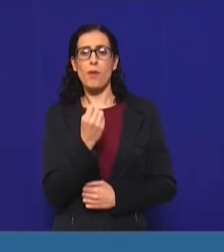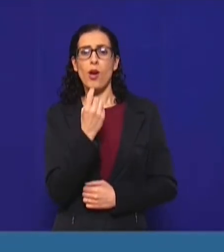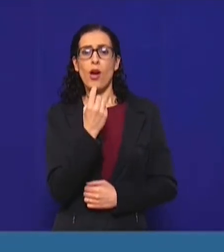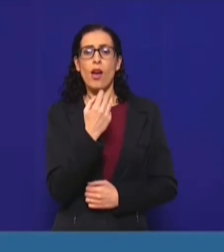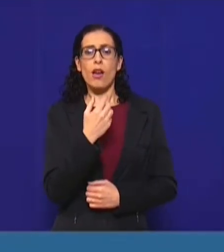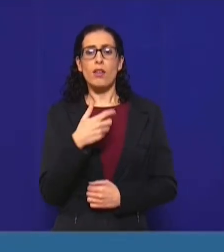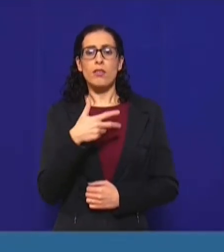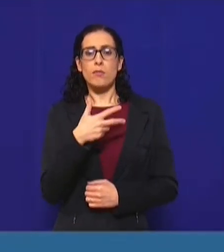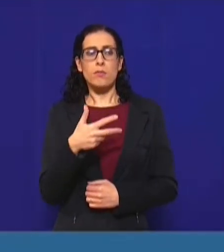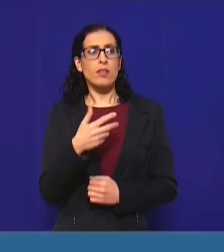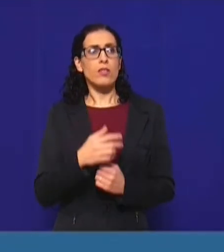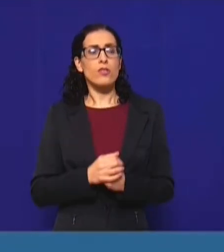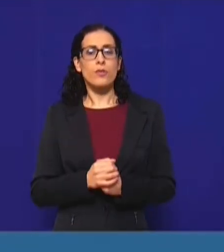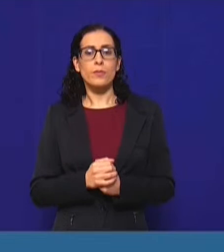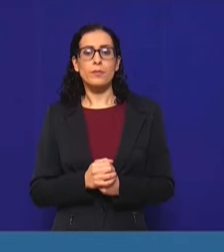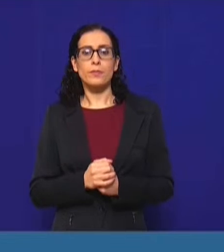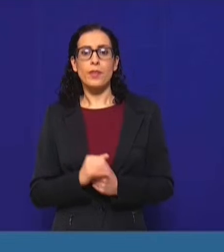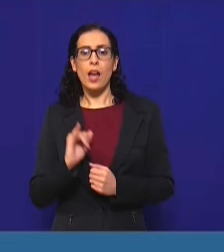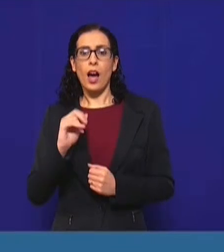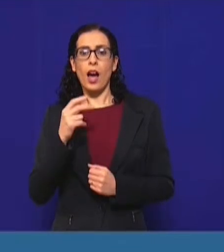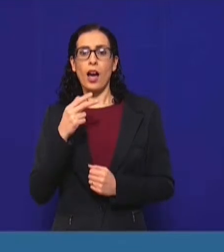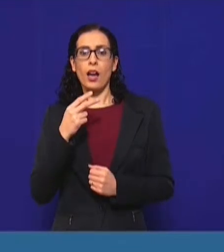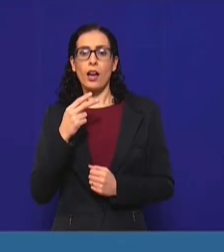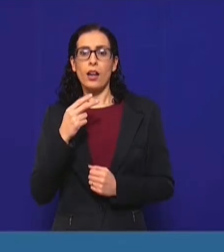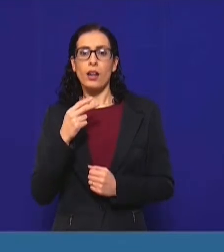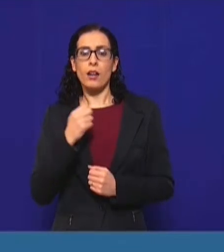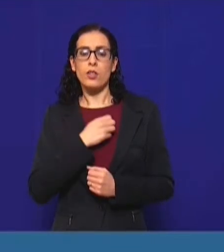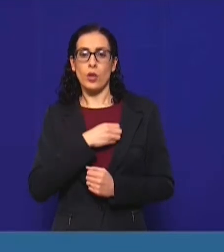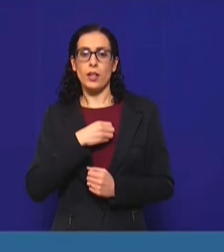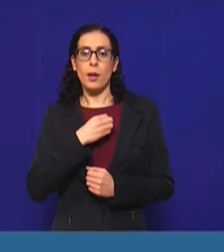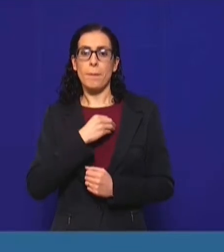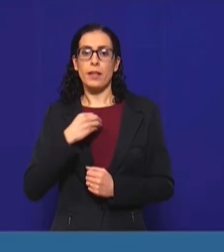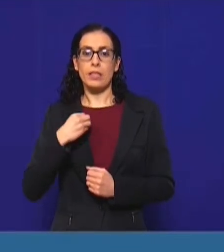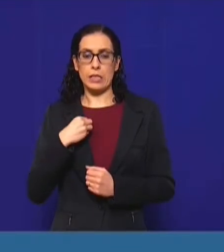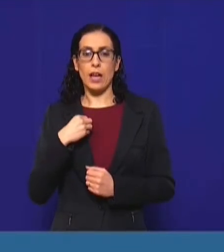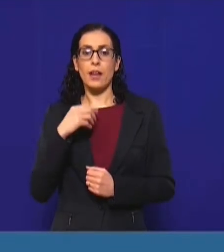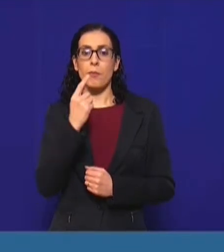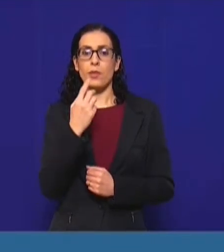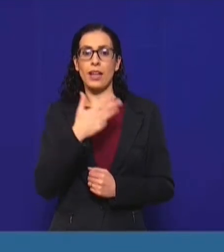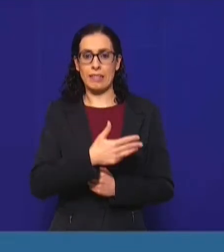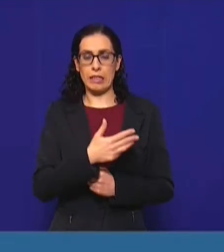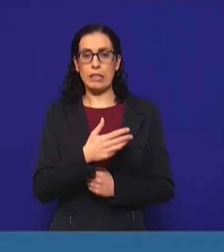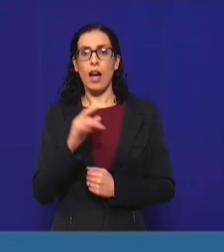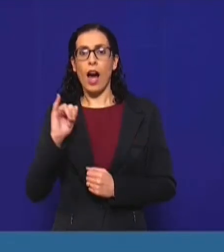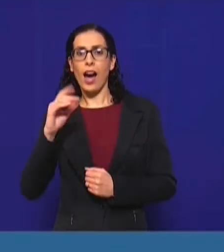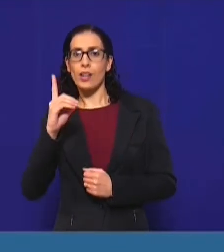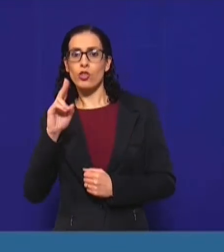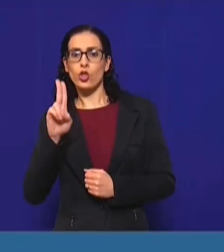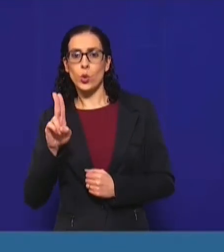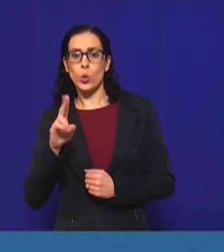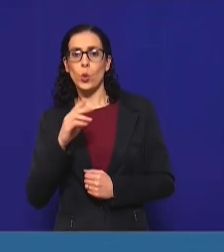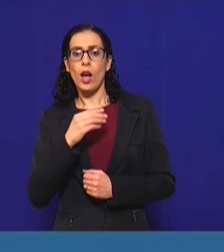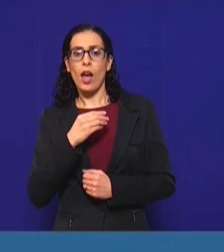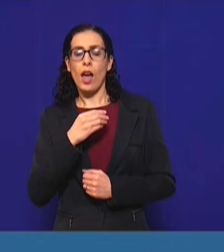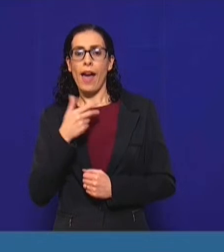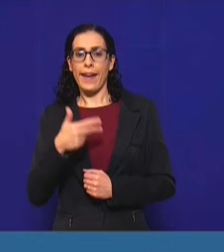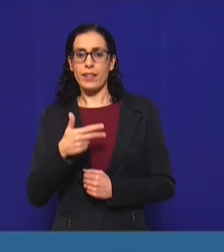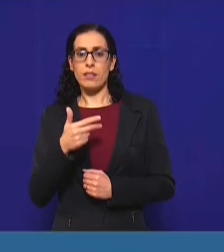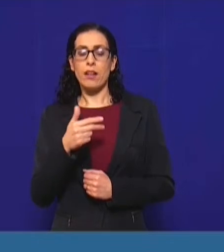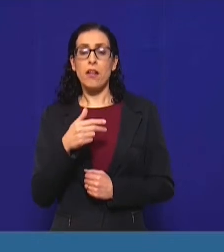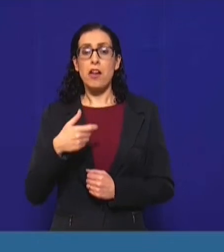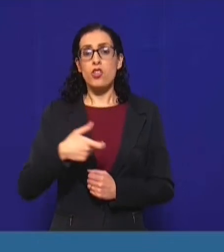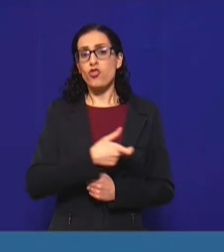fl-Infectious Diseases Unit ta' Mater Dei hemm 8 persuni, Mater Dei f'wards oħrajn hemm 47, Boffa hemm